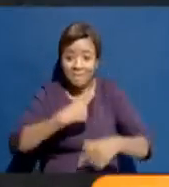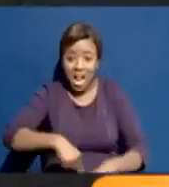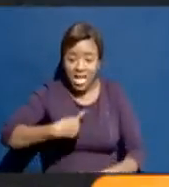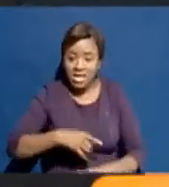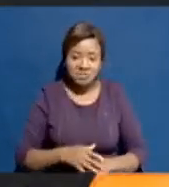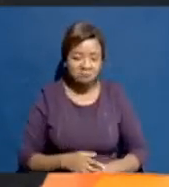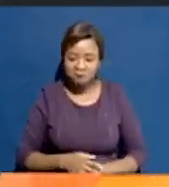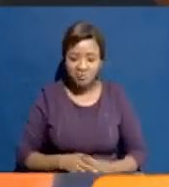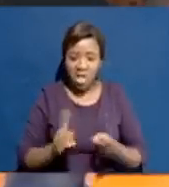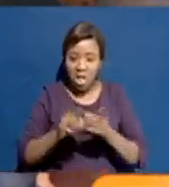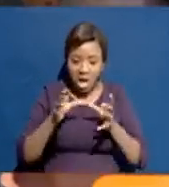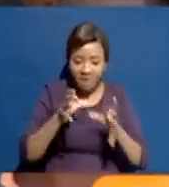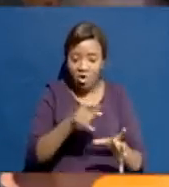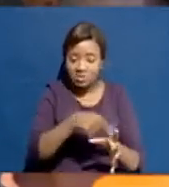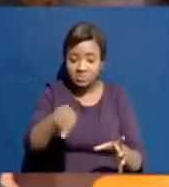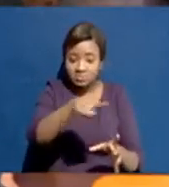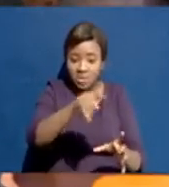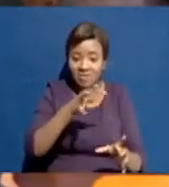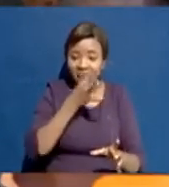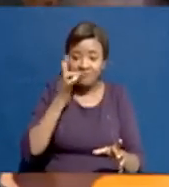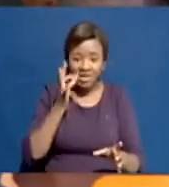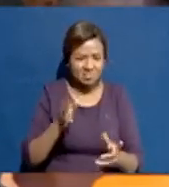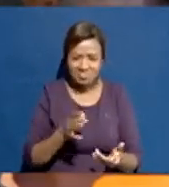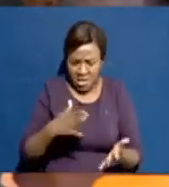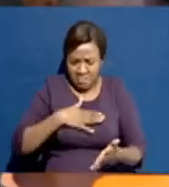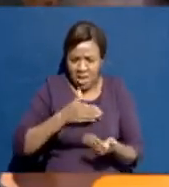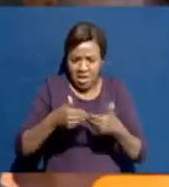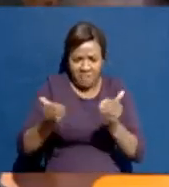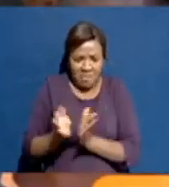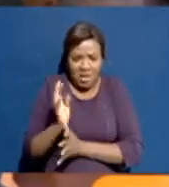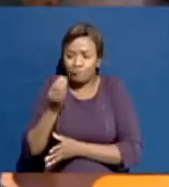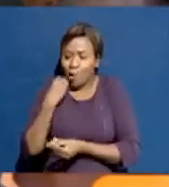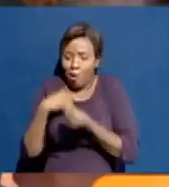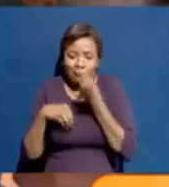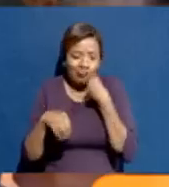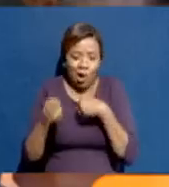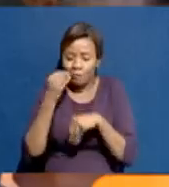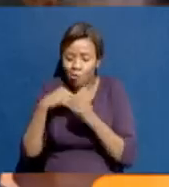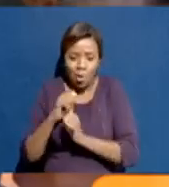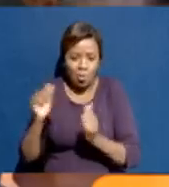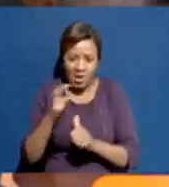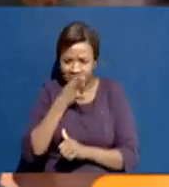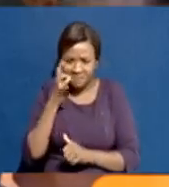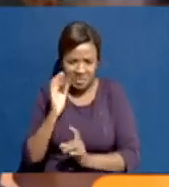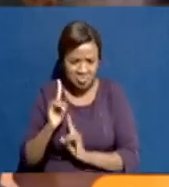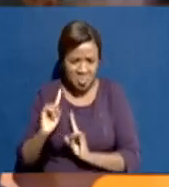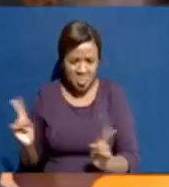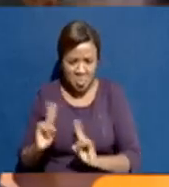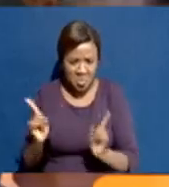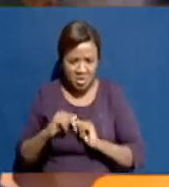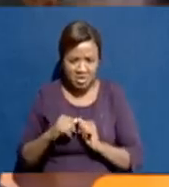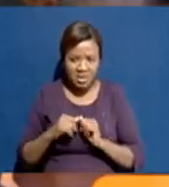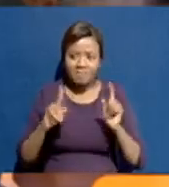his followers to fast till death, adding that his own family was not fasting. In the statement, Mackenzie further says there is